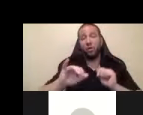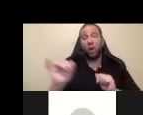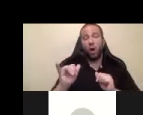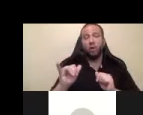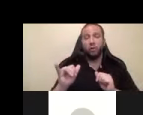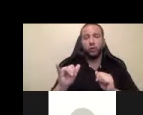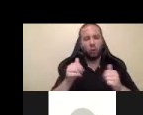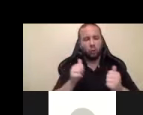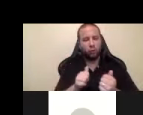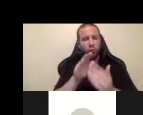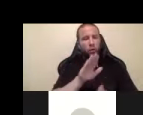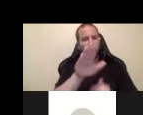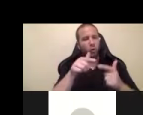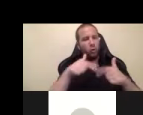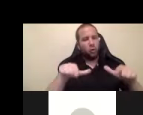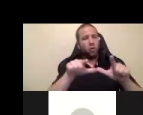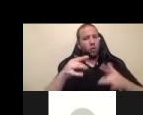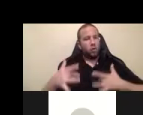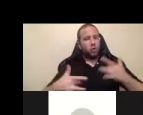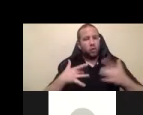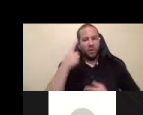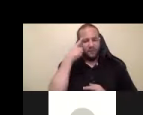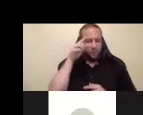of the community.